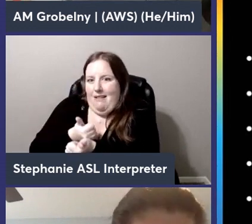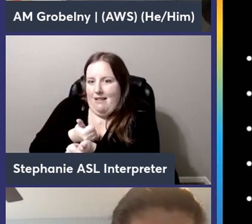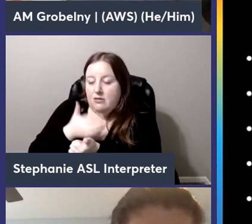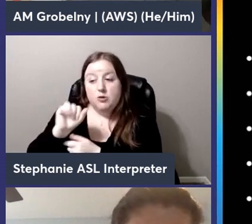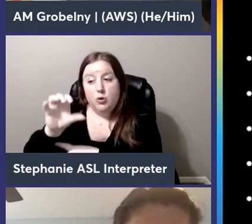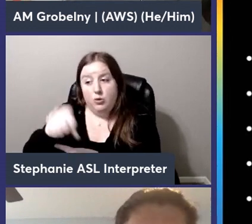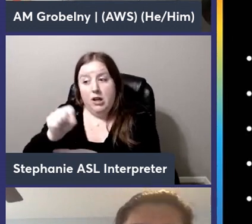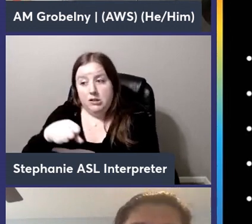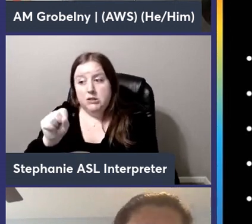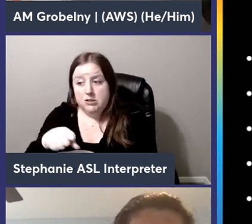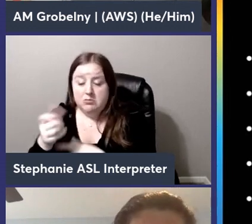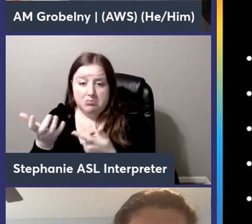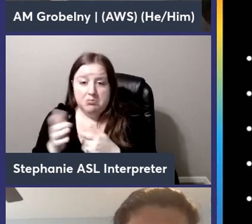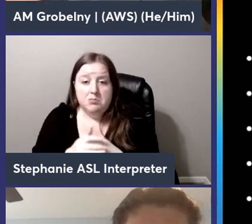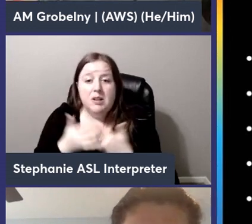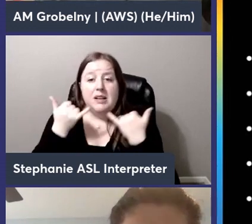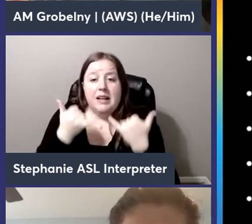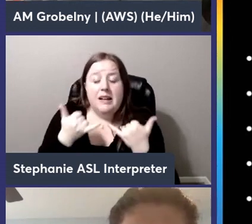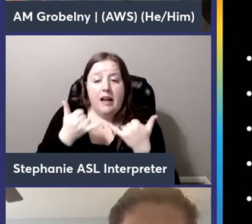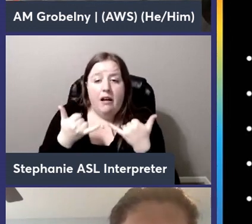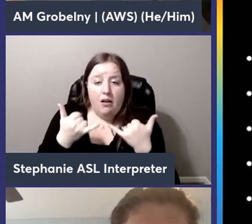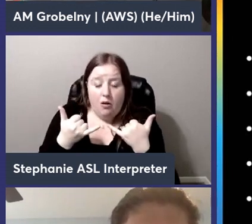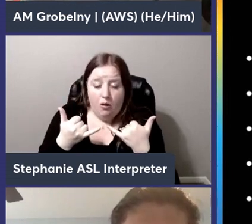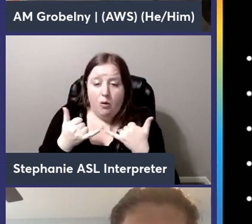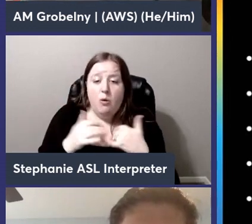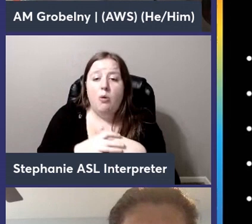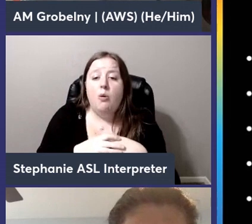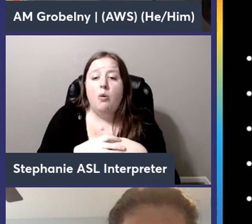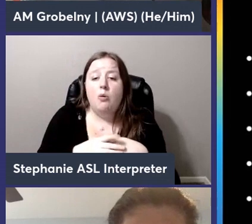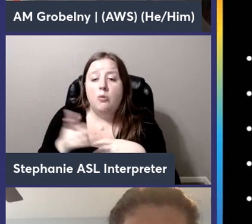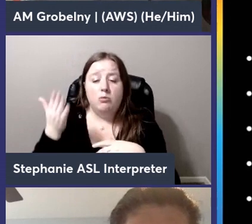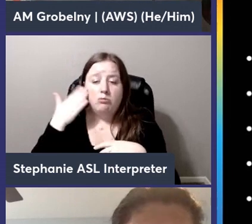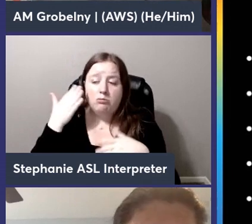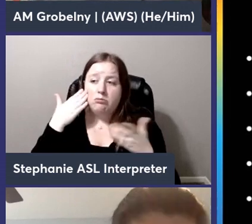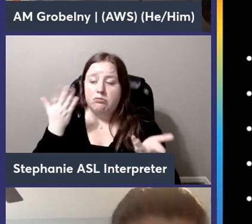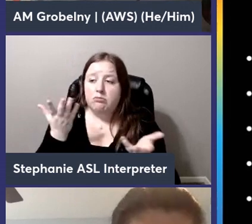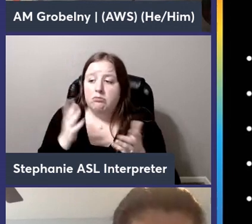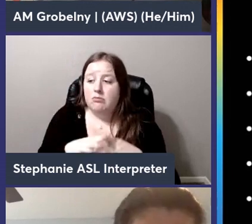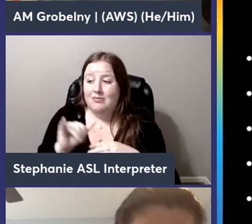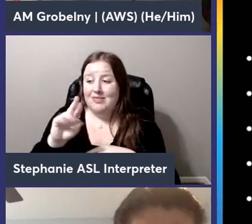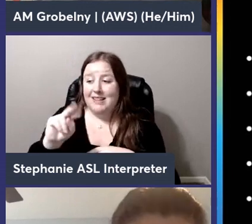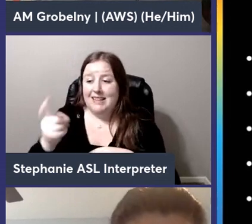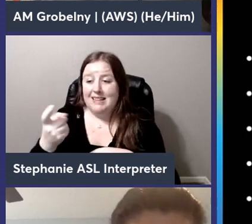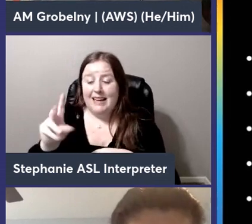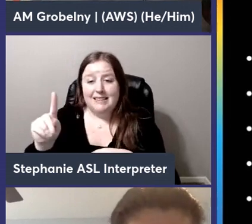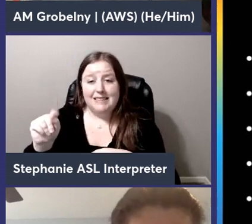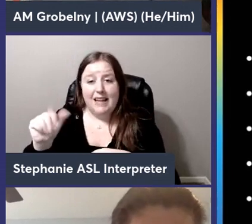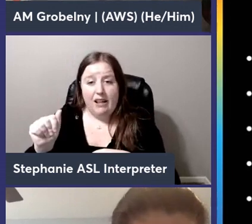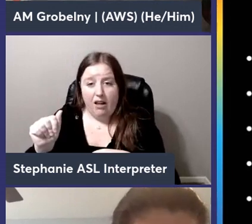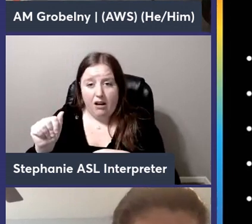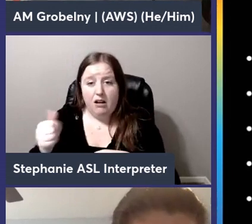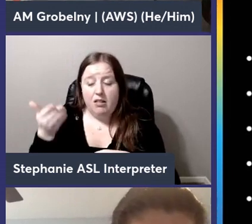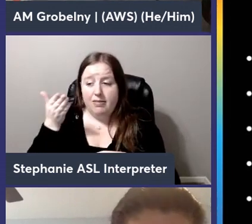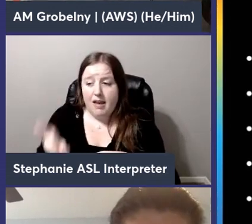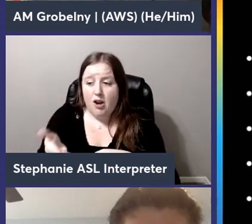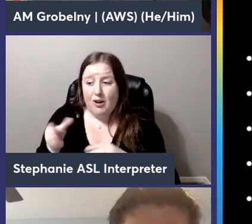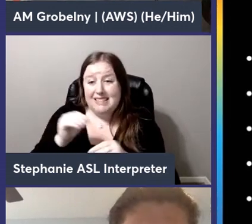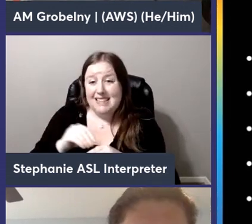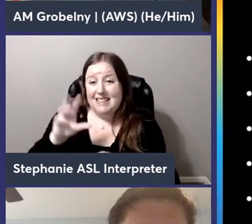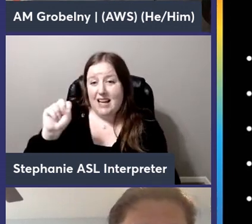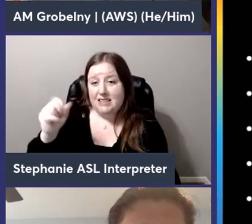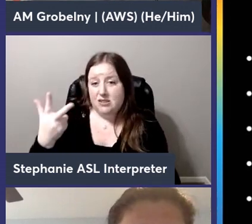yes. So now, given the fact that the index data over here is sitting in